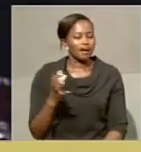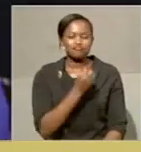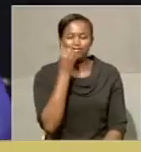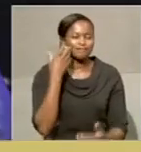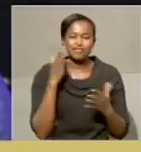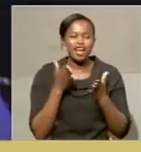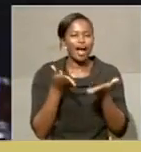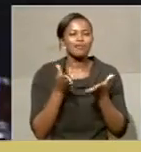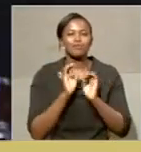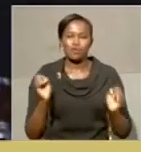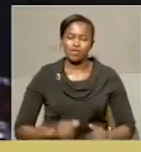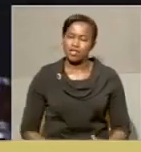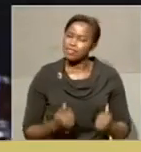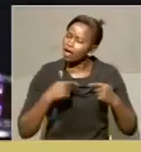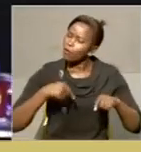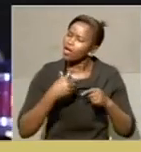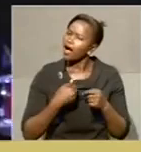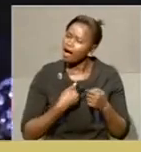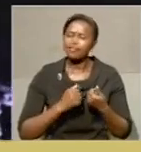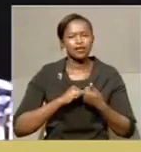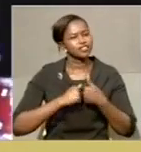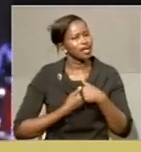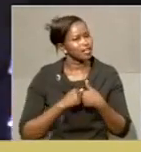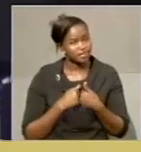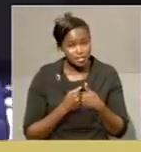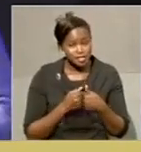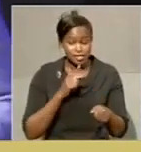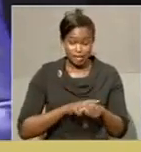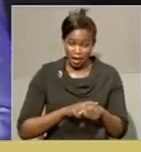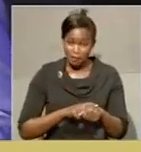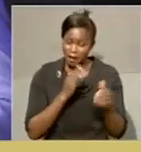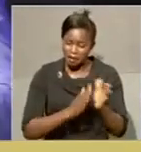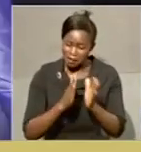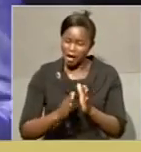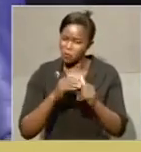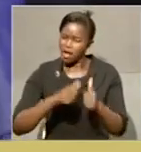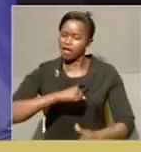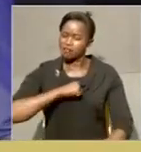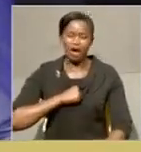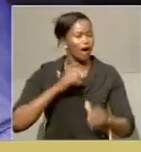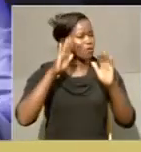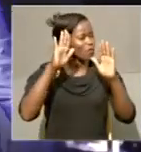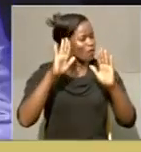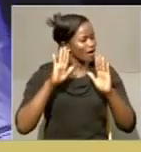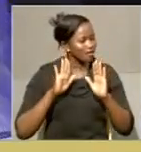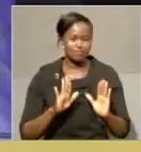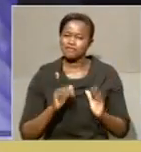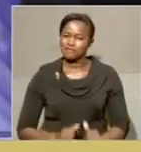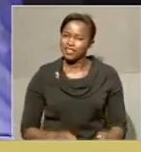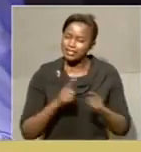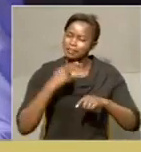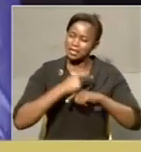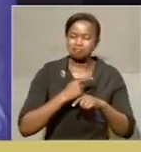available. The challenge we have is, after you have had such a beautiful celebration, a wonderful day, a wonderful